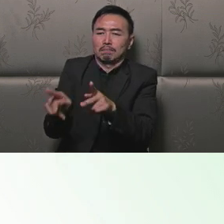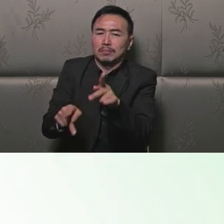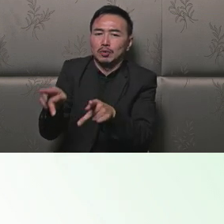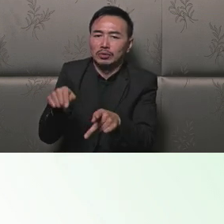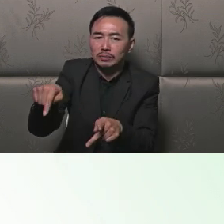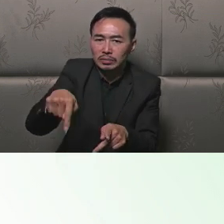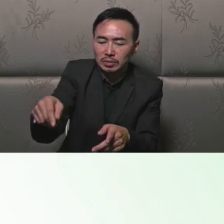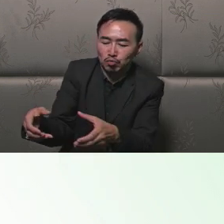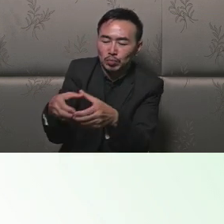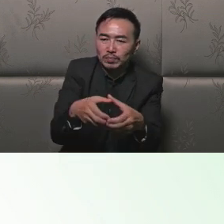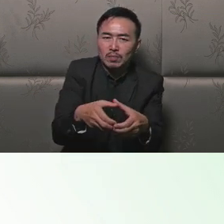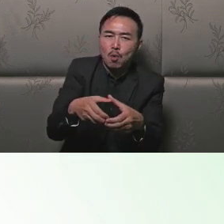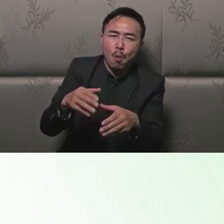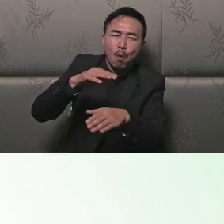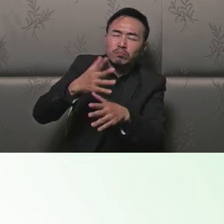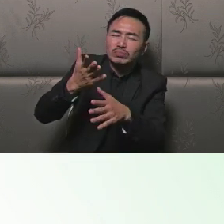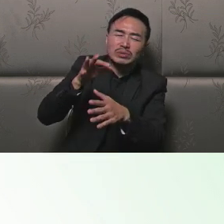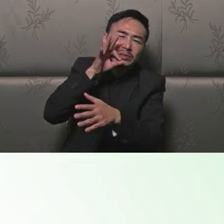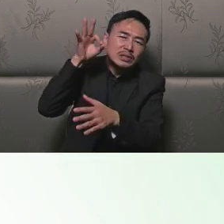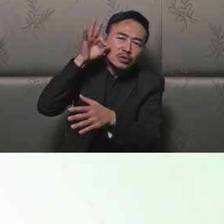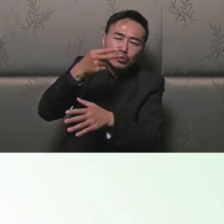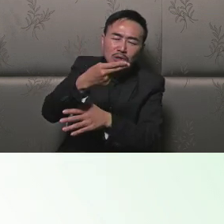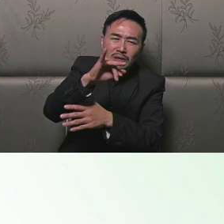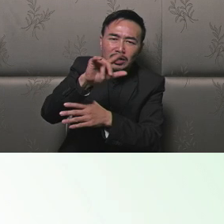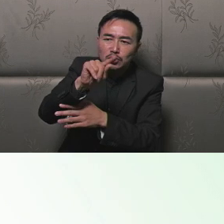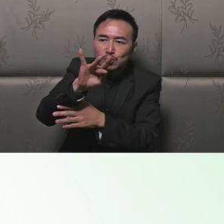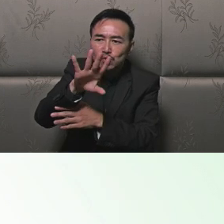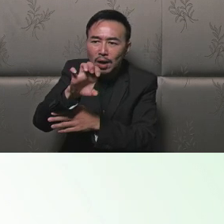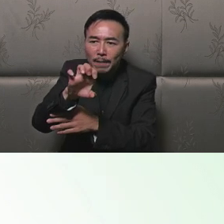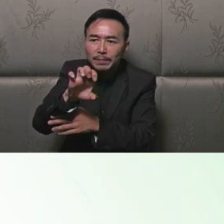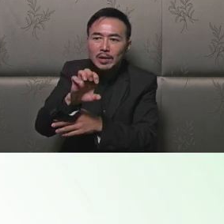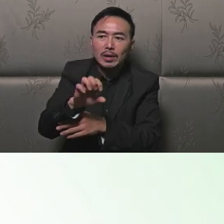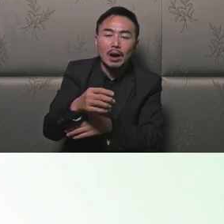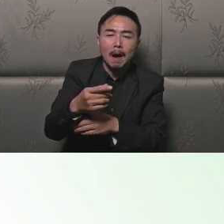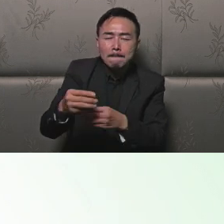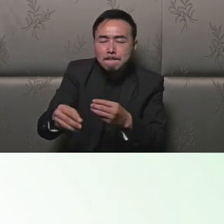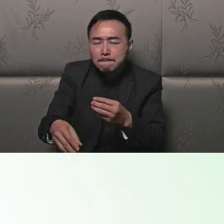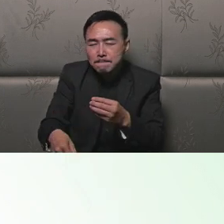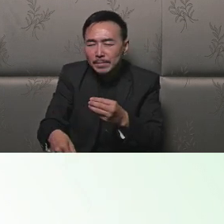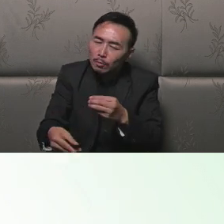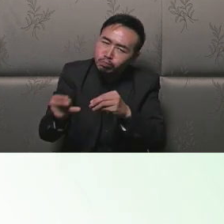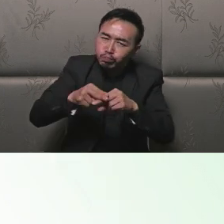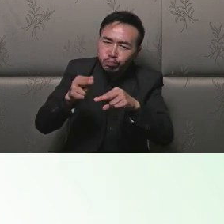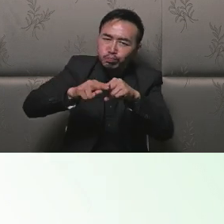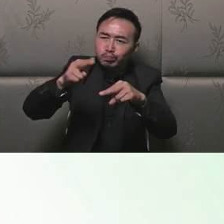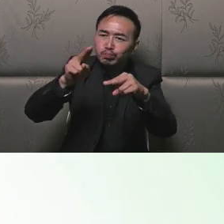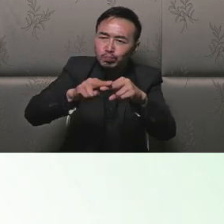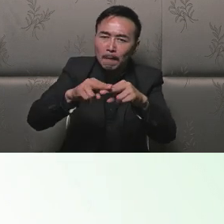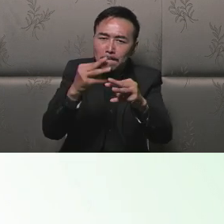similar culture-based approaches and ethnopedagogies specific to the needs of their